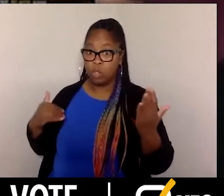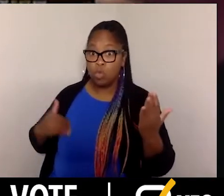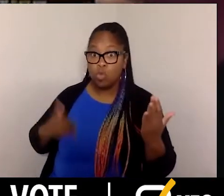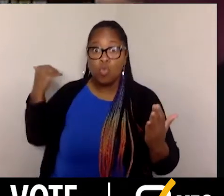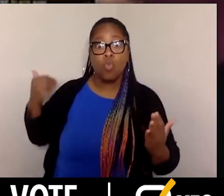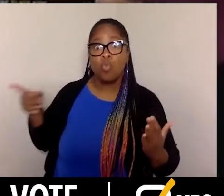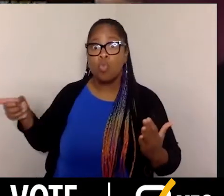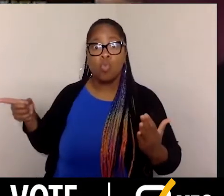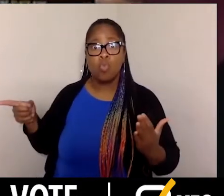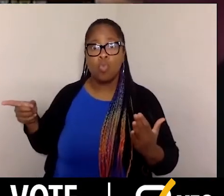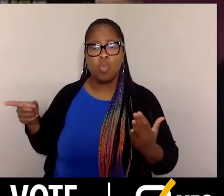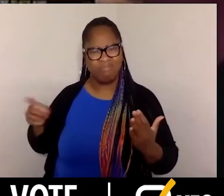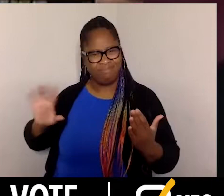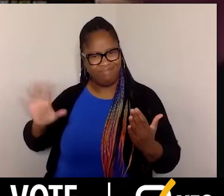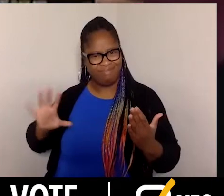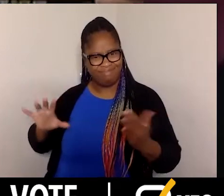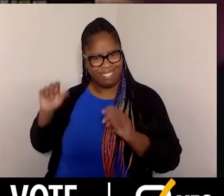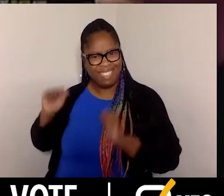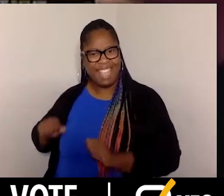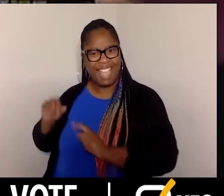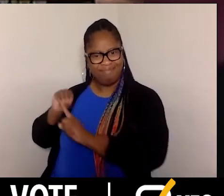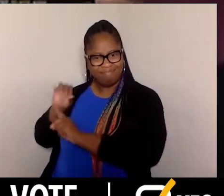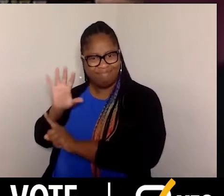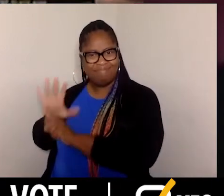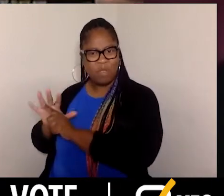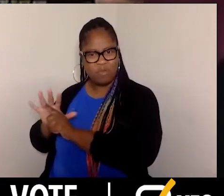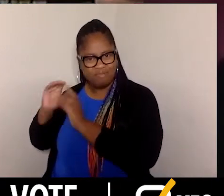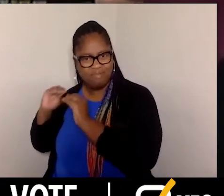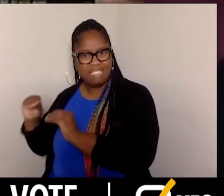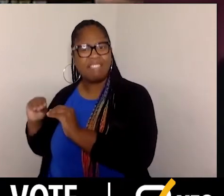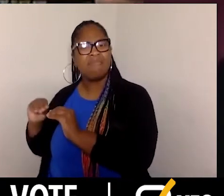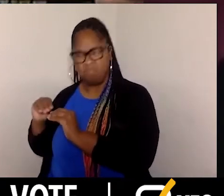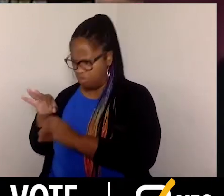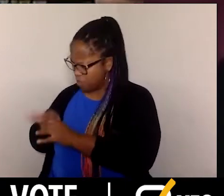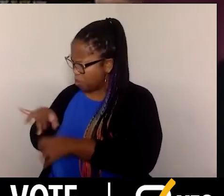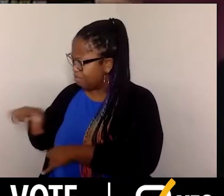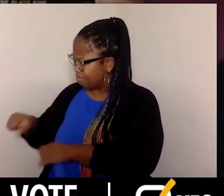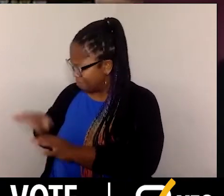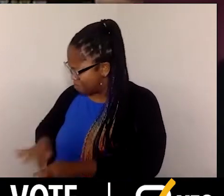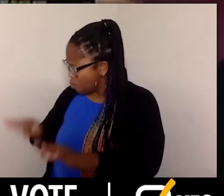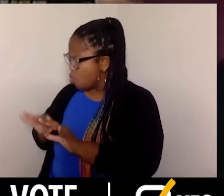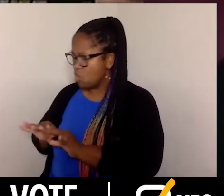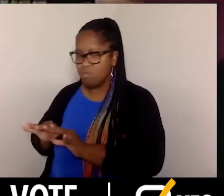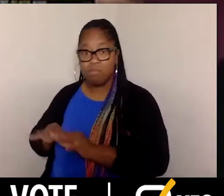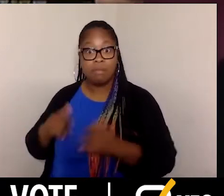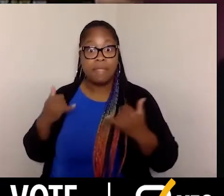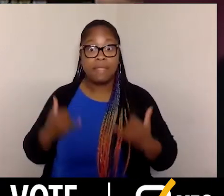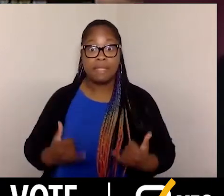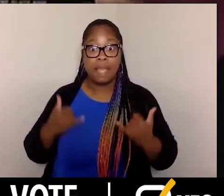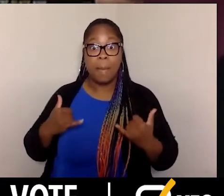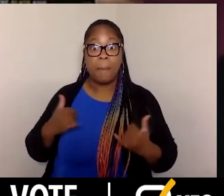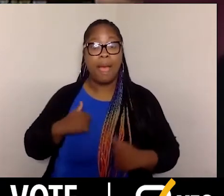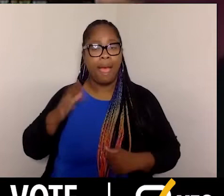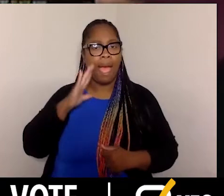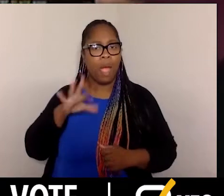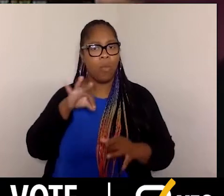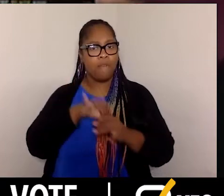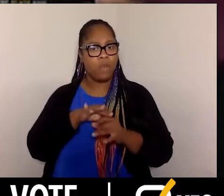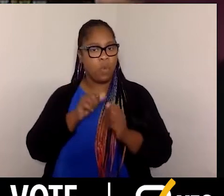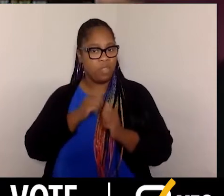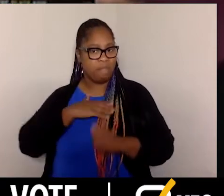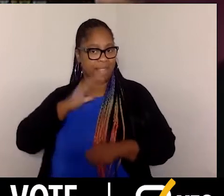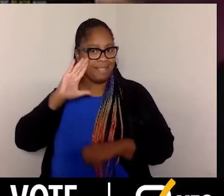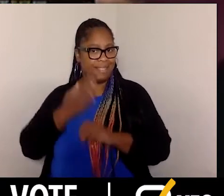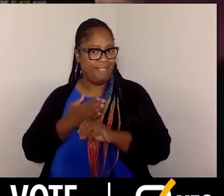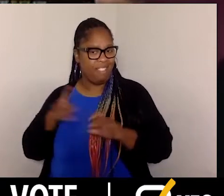be exposed to the importance of voting. This time, I will vote not only with my son next